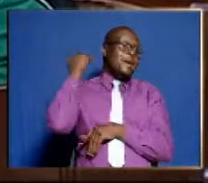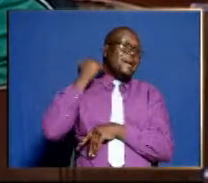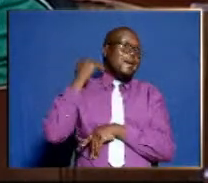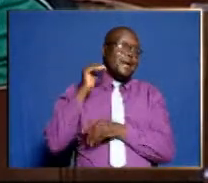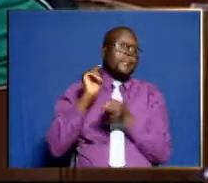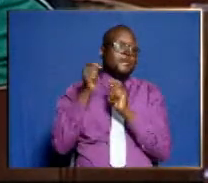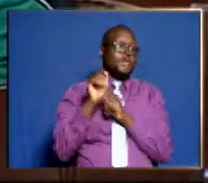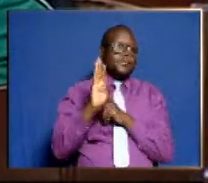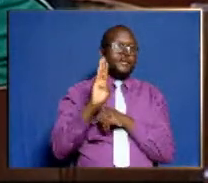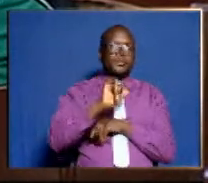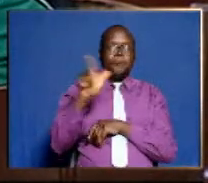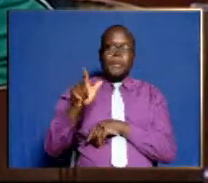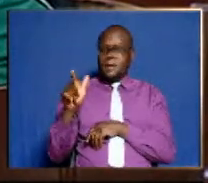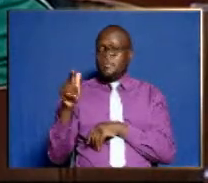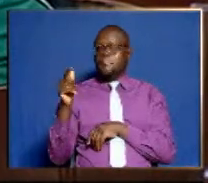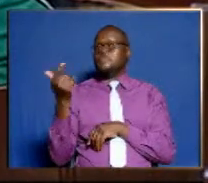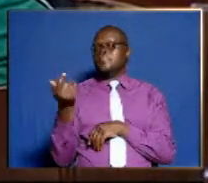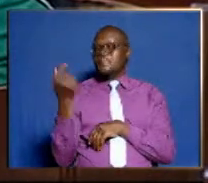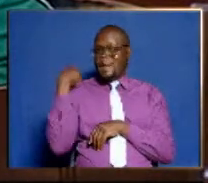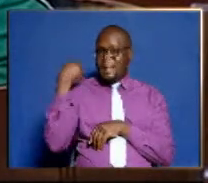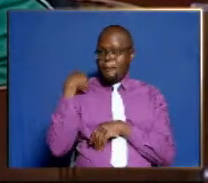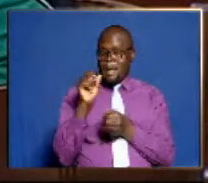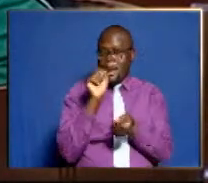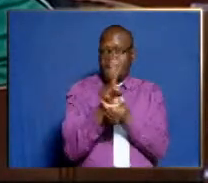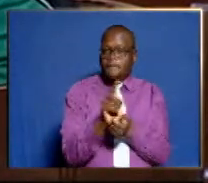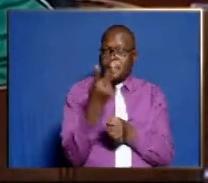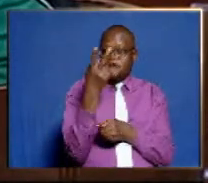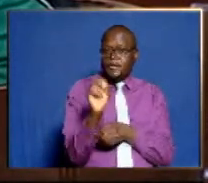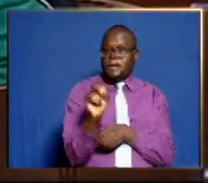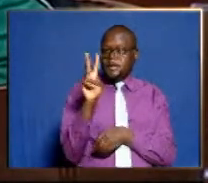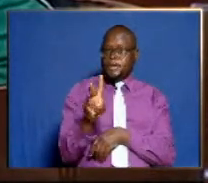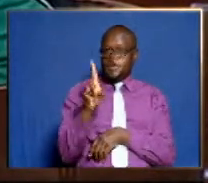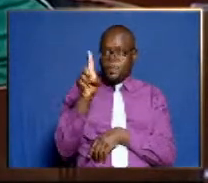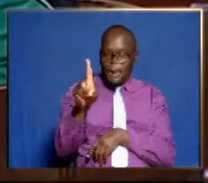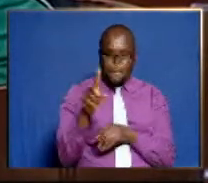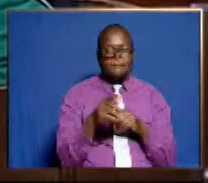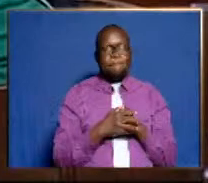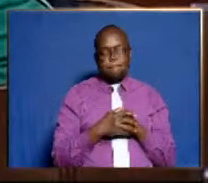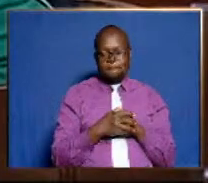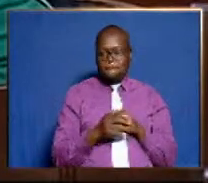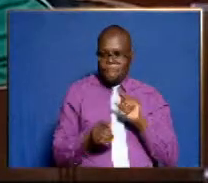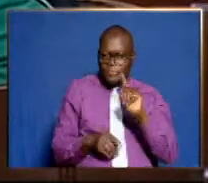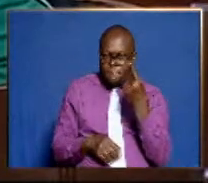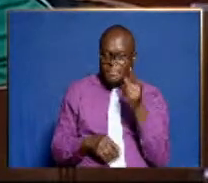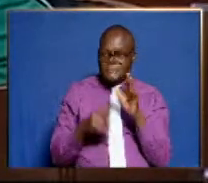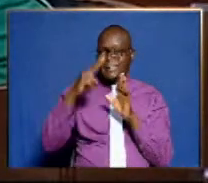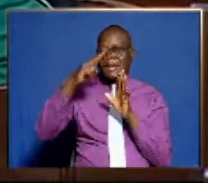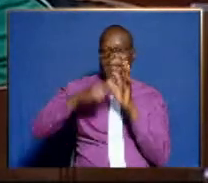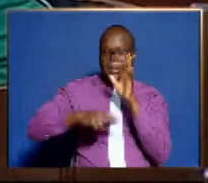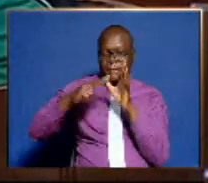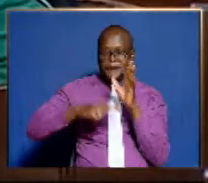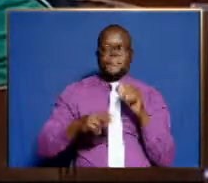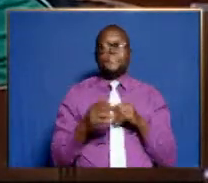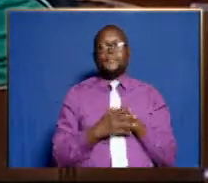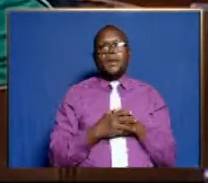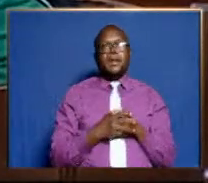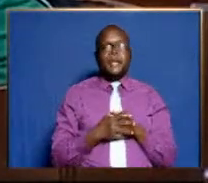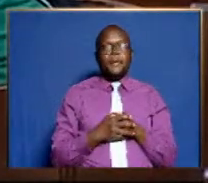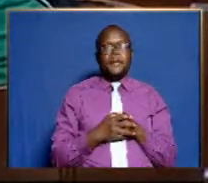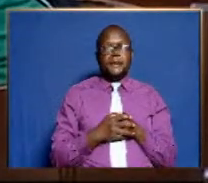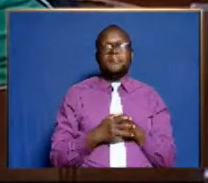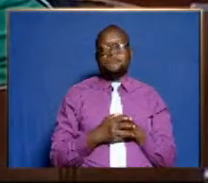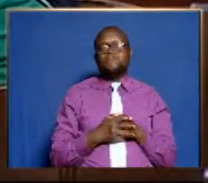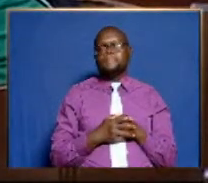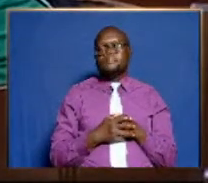Bill, National Assembly Bill number 11 of 2021, first reading. A